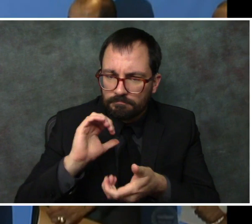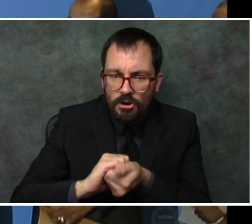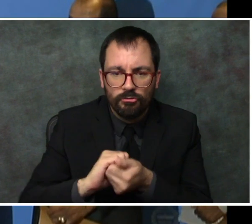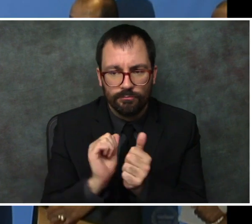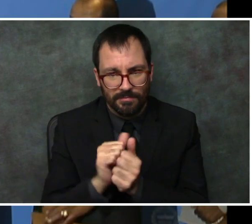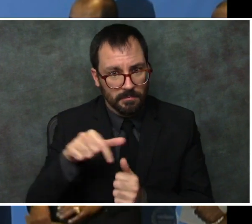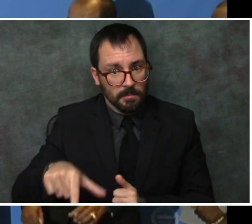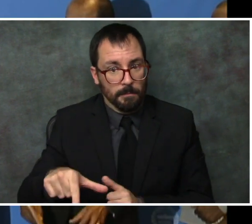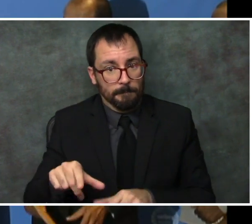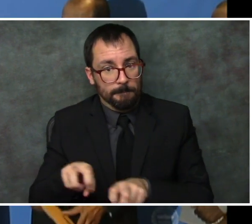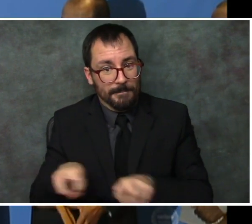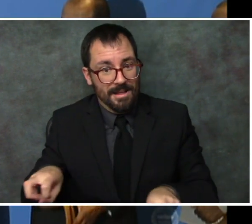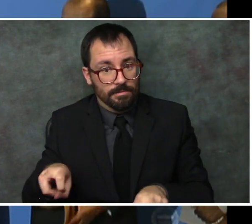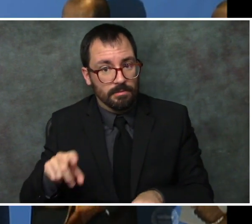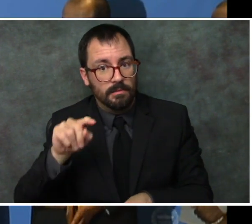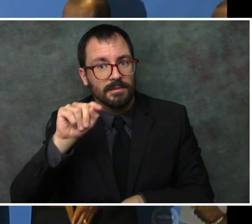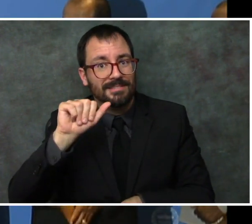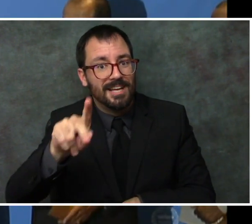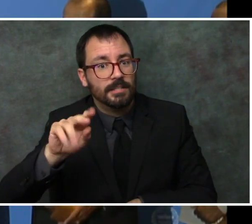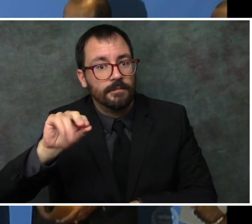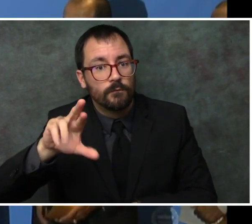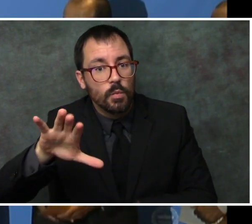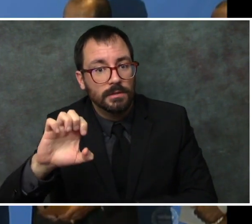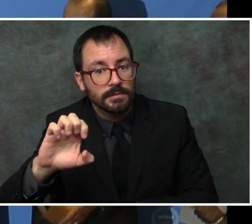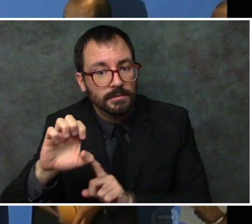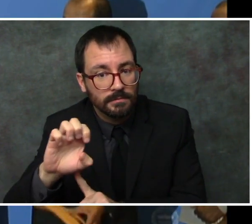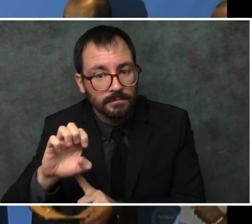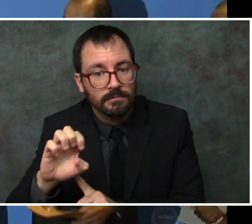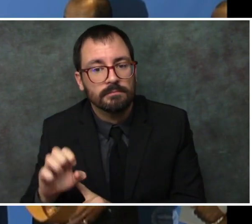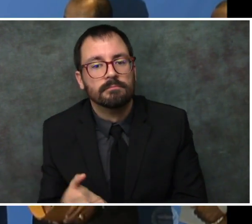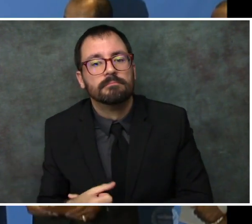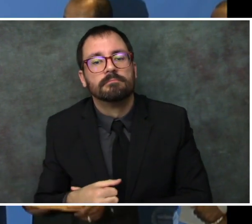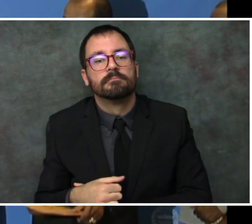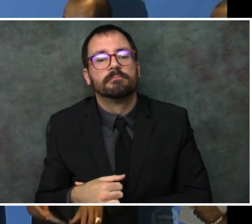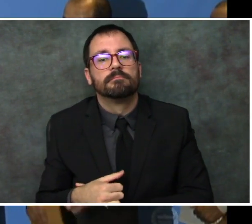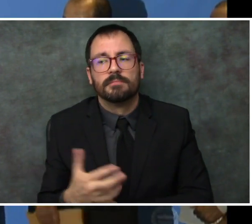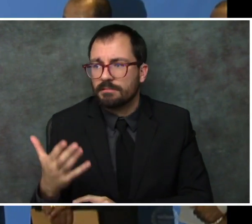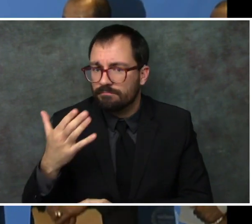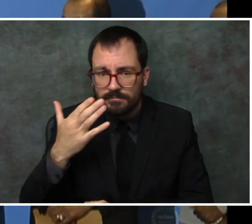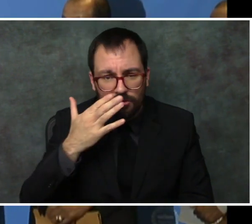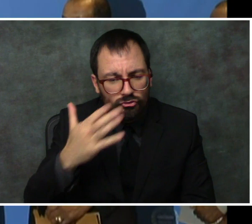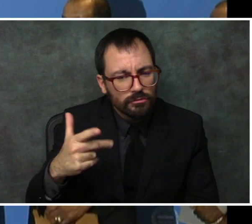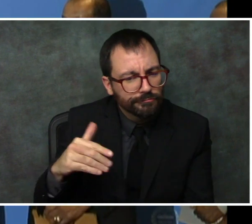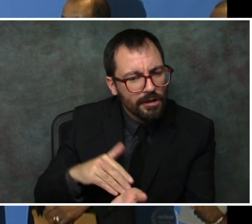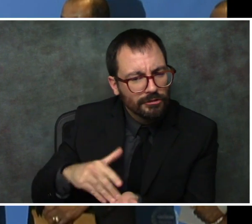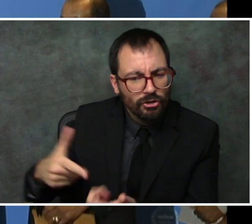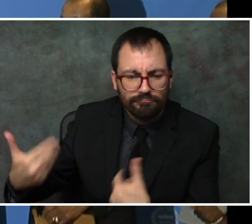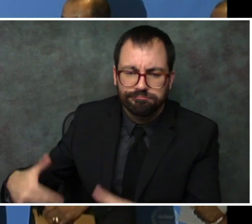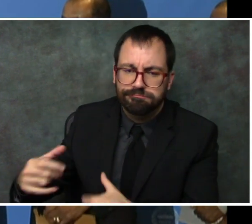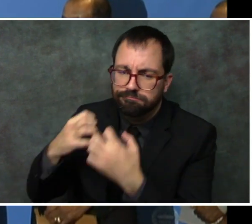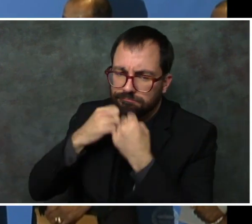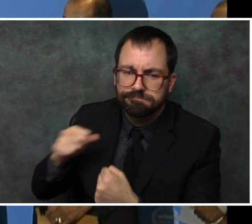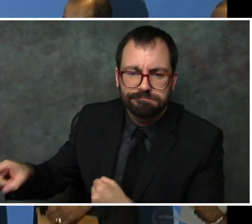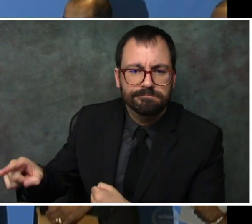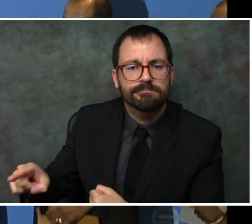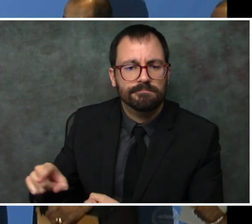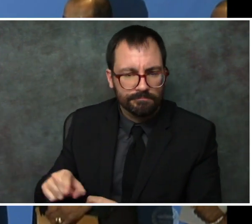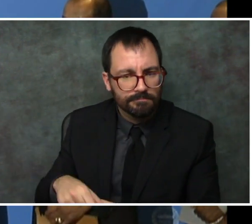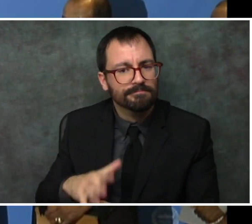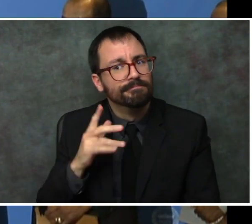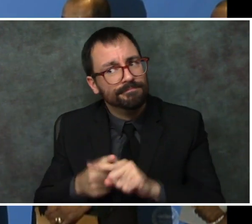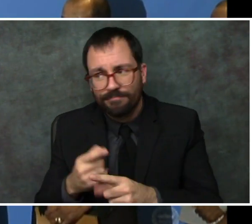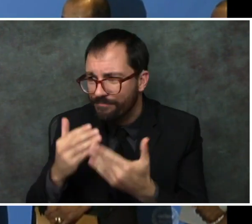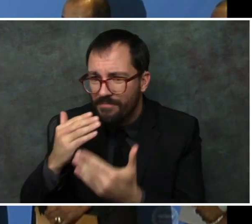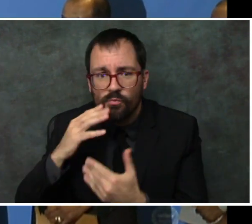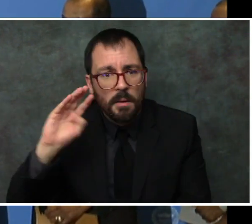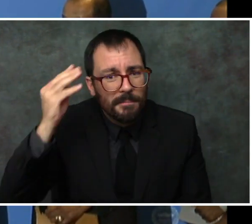as well the good doctor. Again, thank you, Mayor Walsh. And I'd be remiss if I didn't thank each and every person in